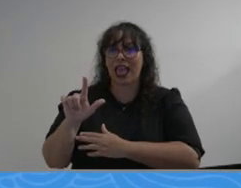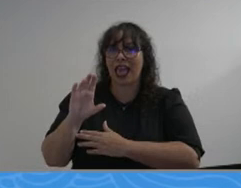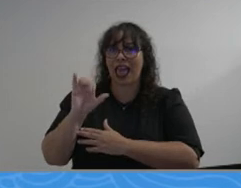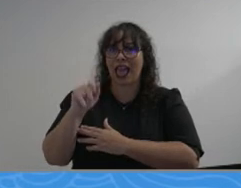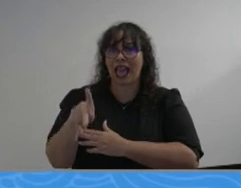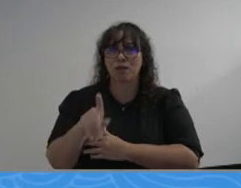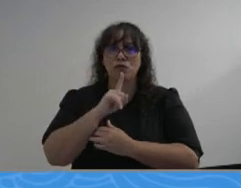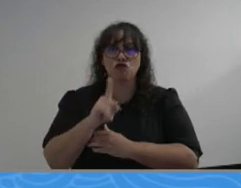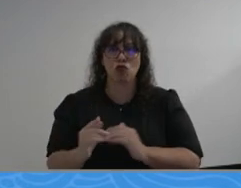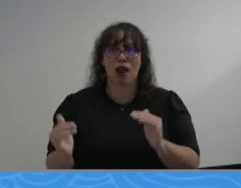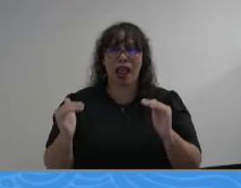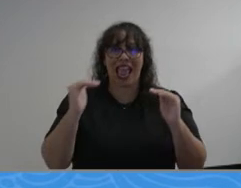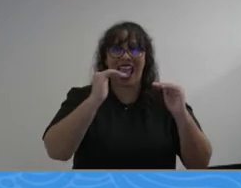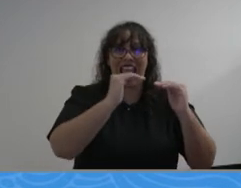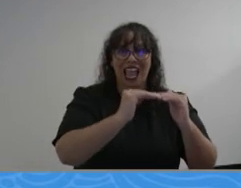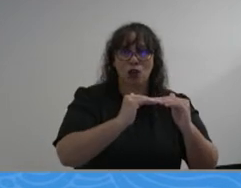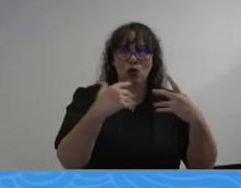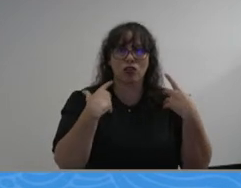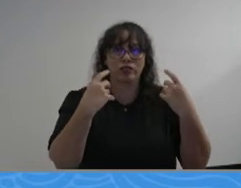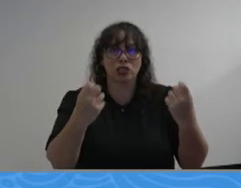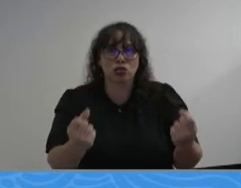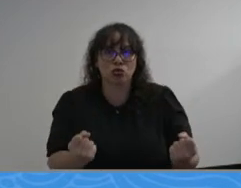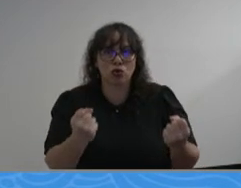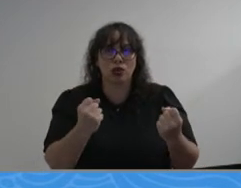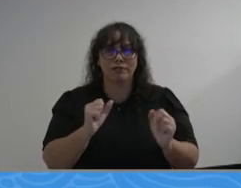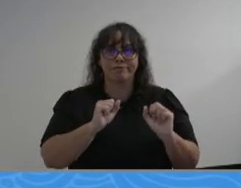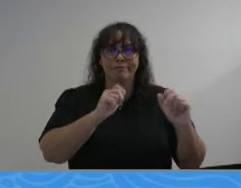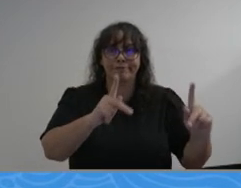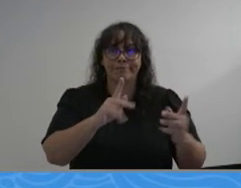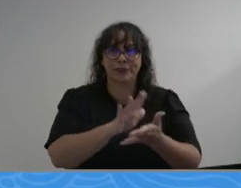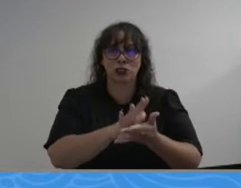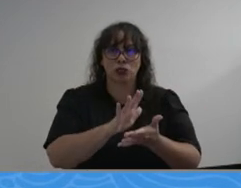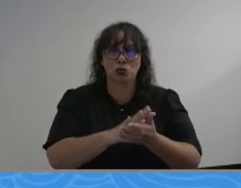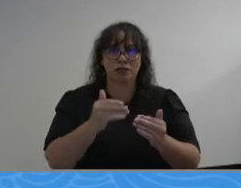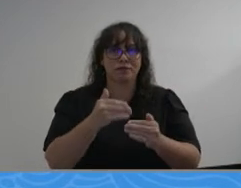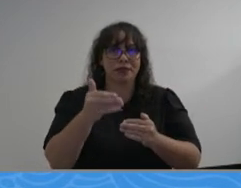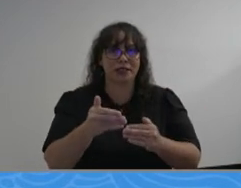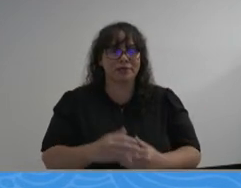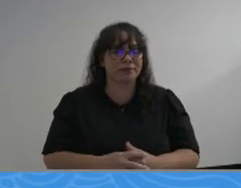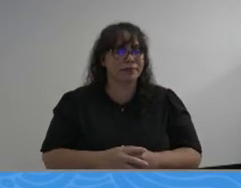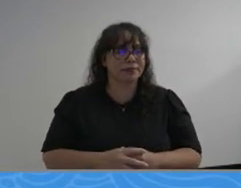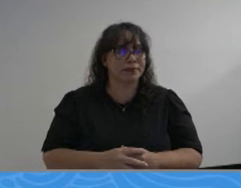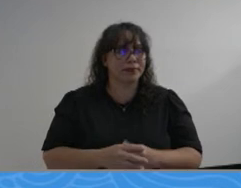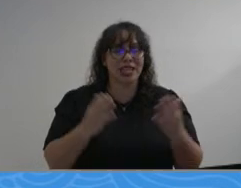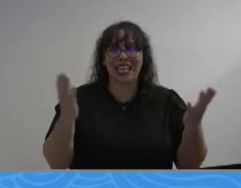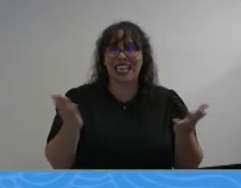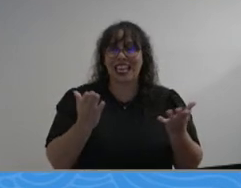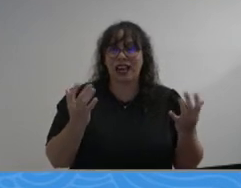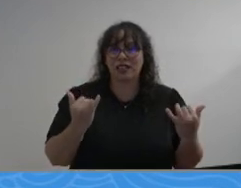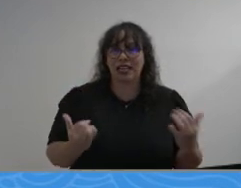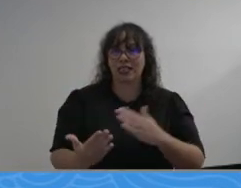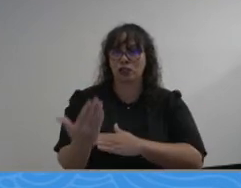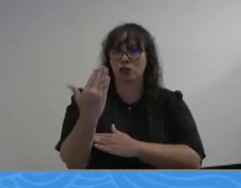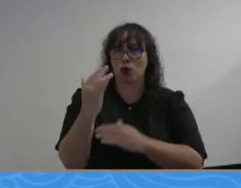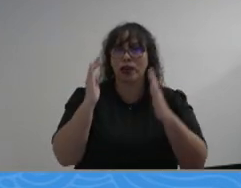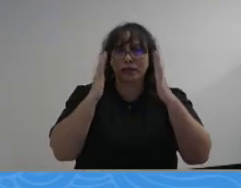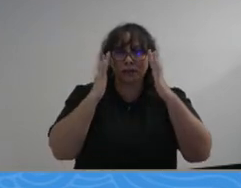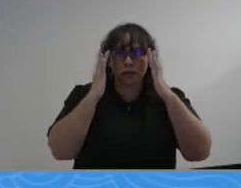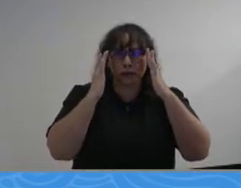an equitable and restorative return to school. Next slide. So here's what's happening this morning.